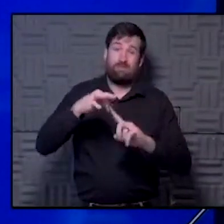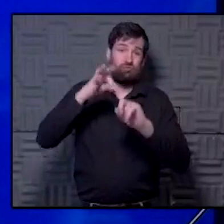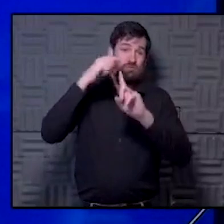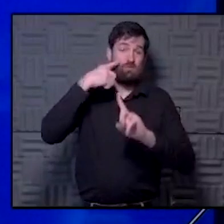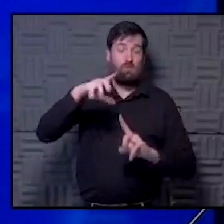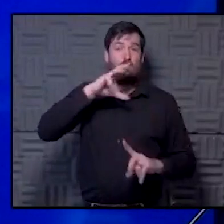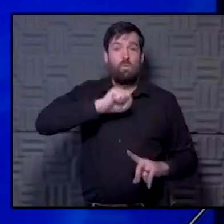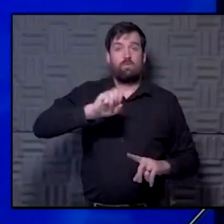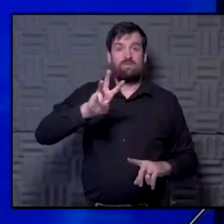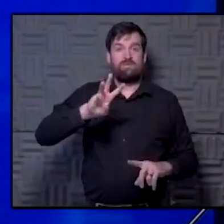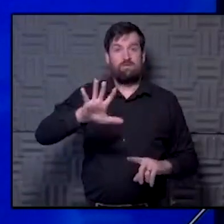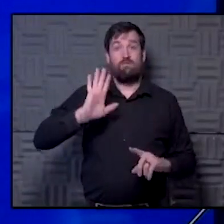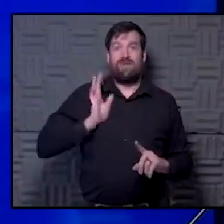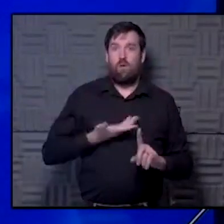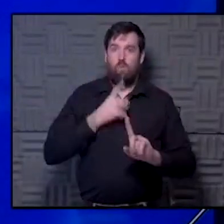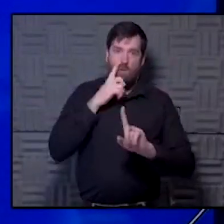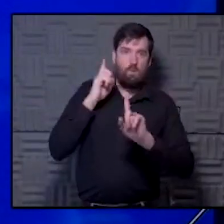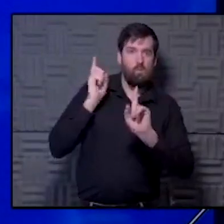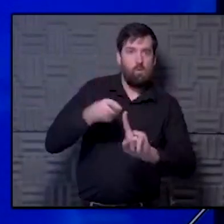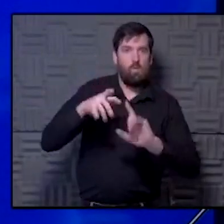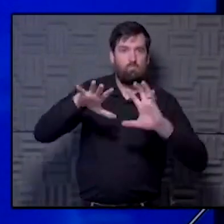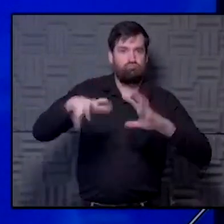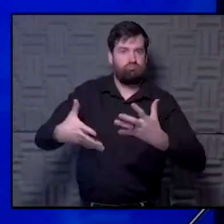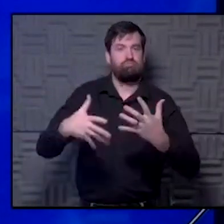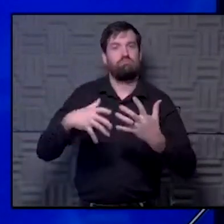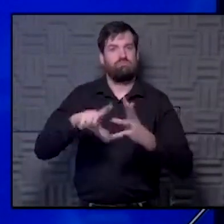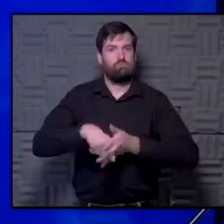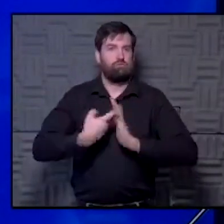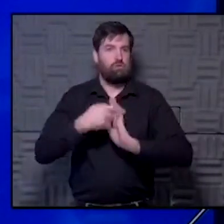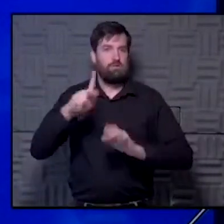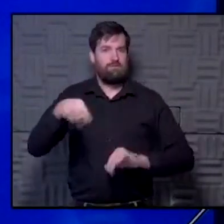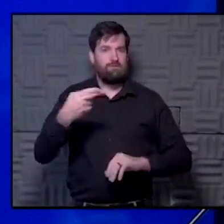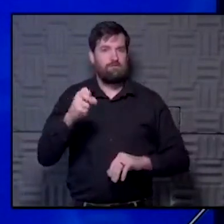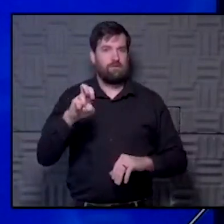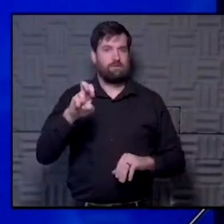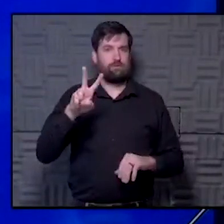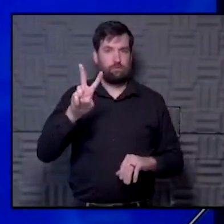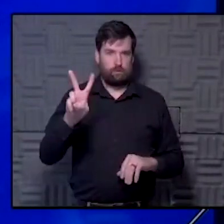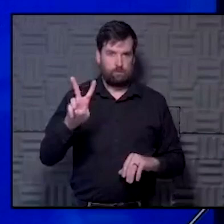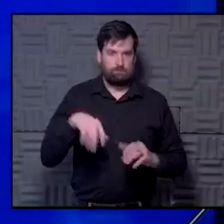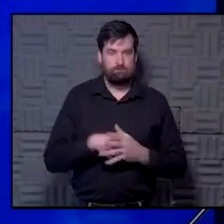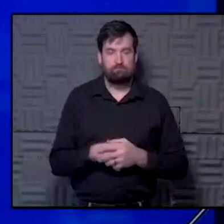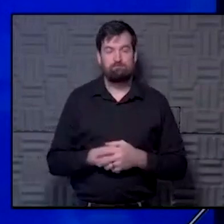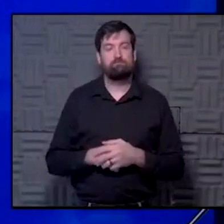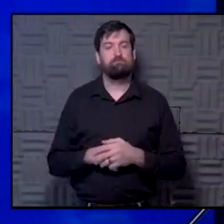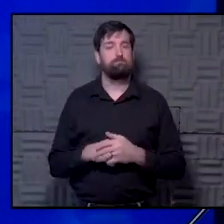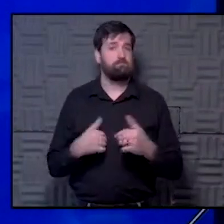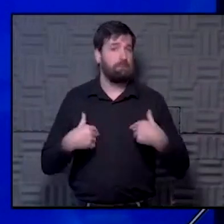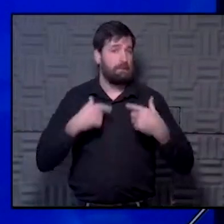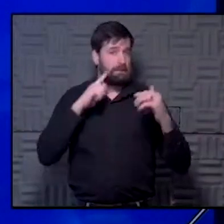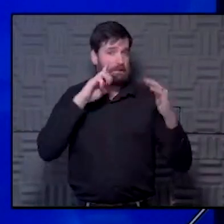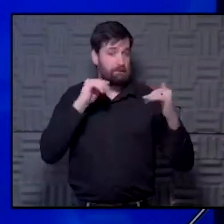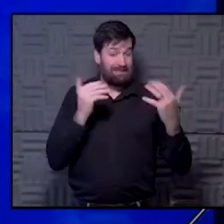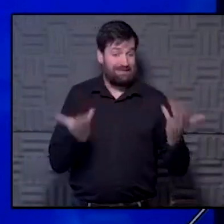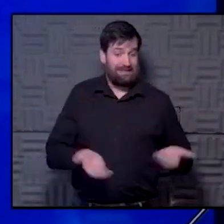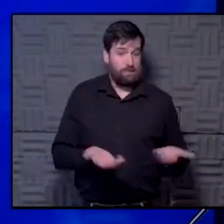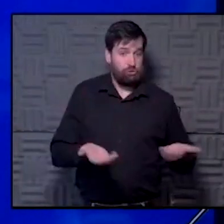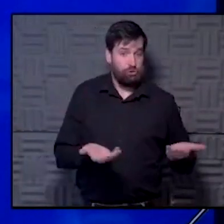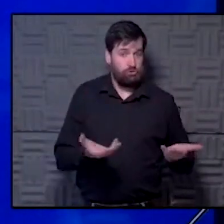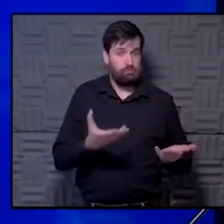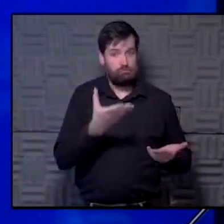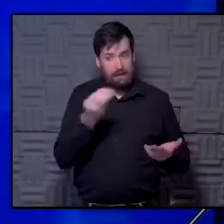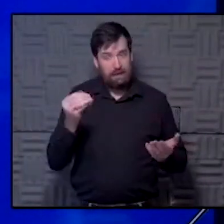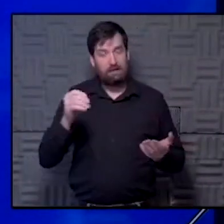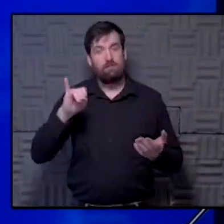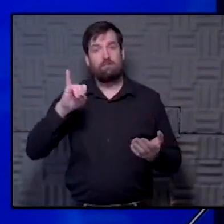will be without a doubt our target as we start phase 2. So I anticipate those things both on this campus and on